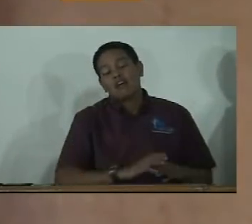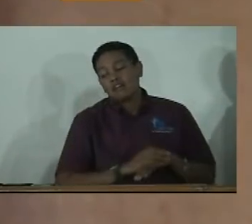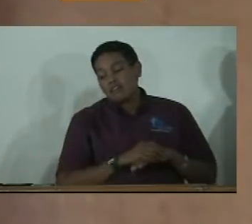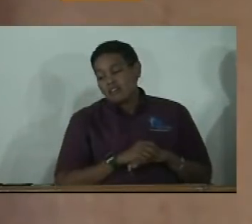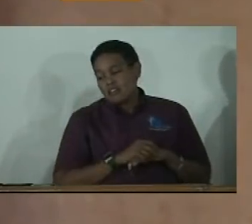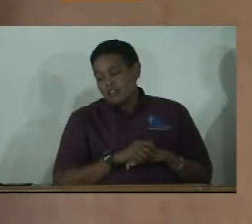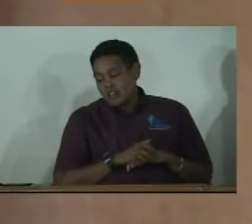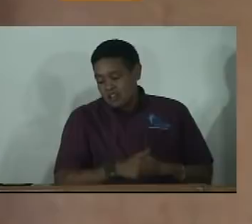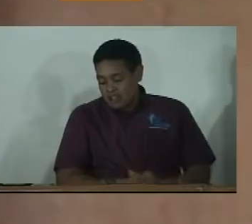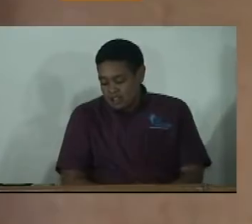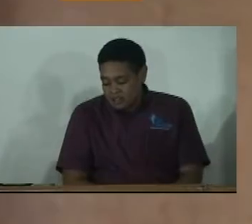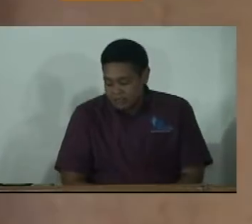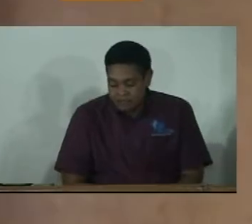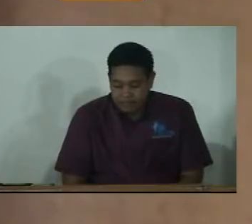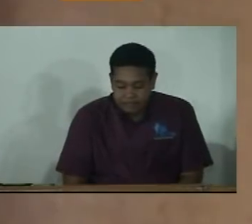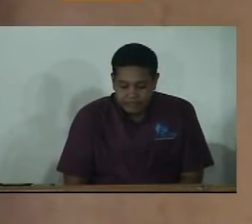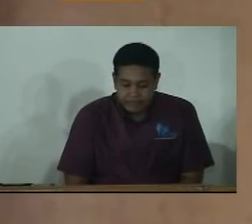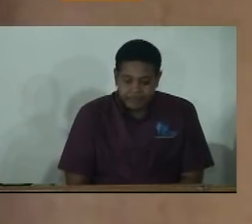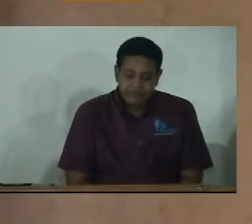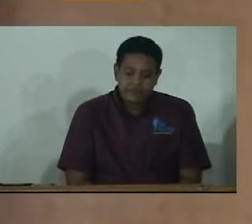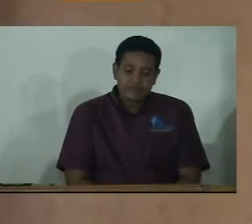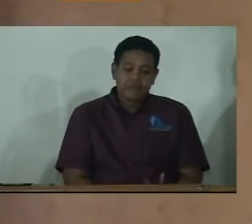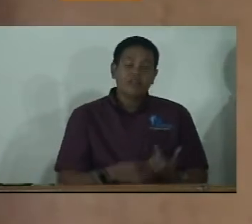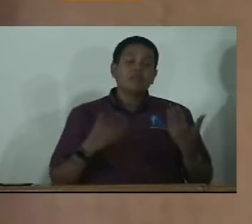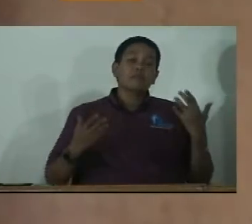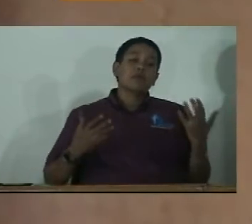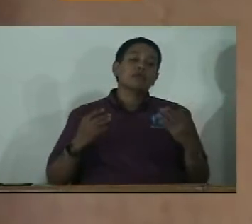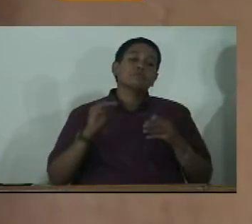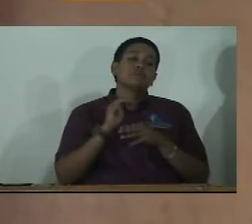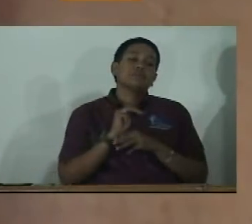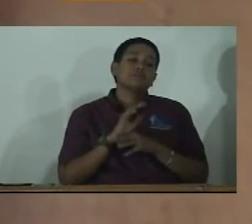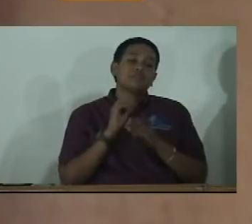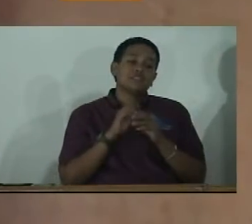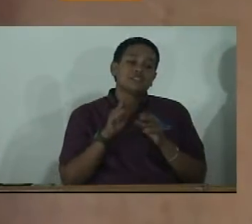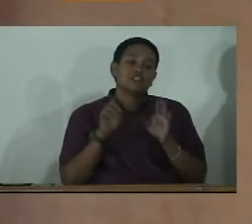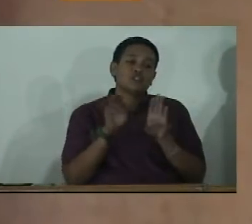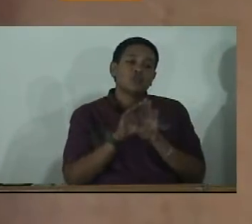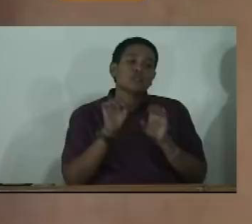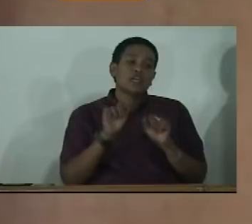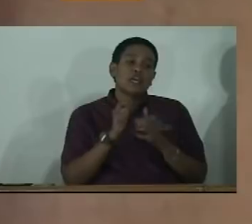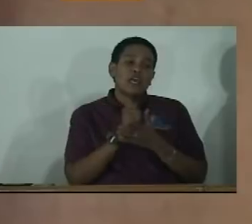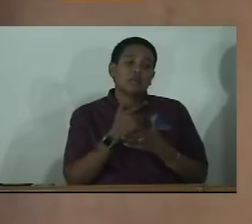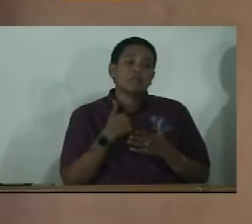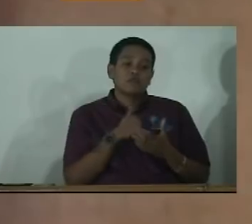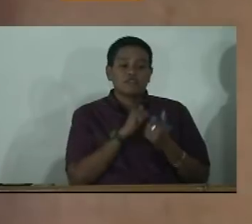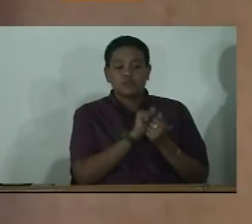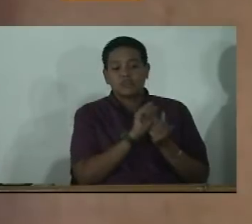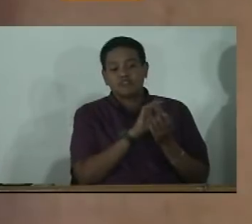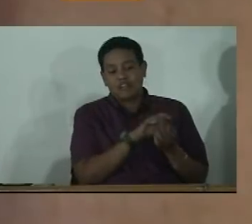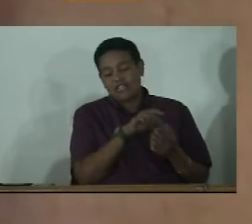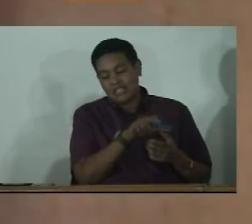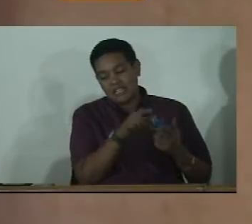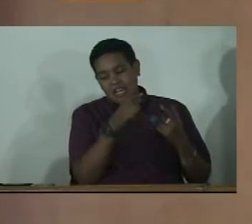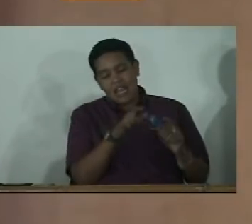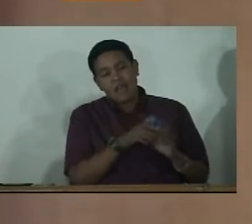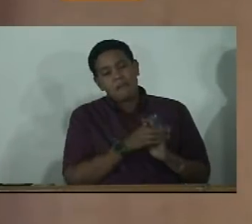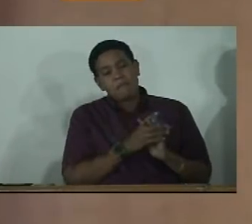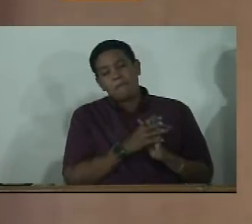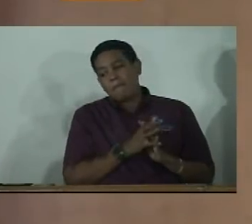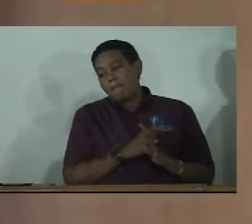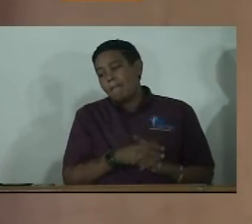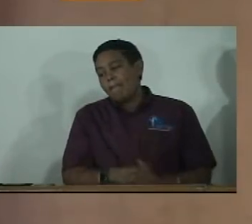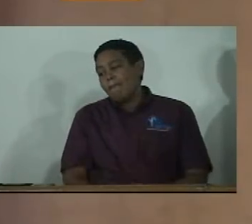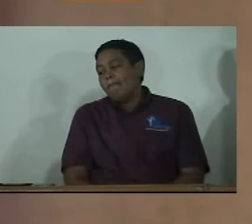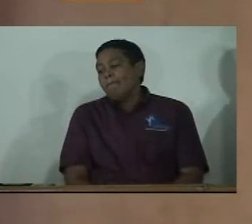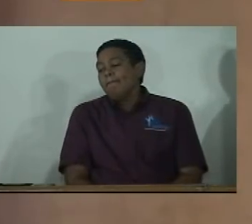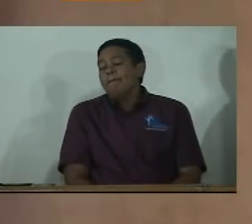perhaps the minister in his closing can help us with that. But, Mr. President, the